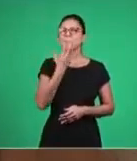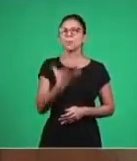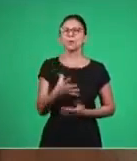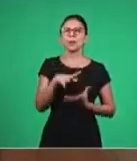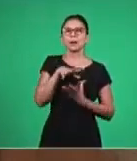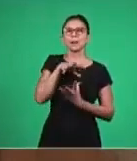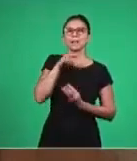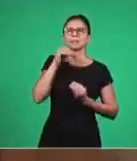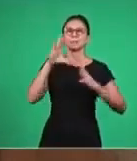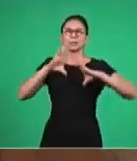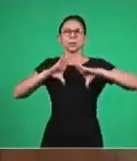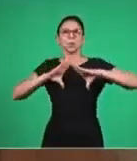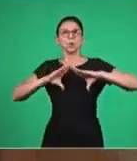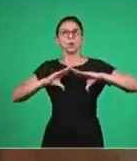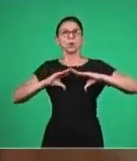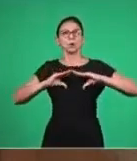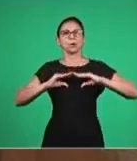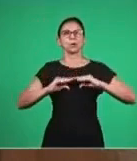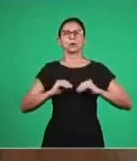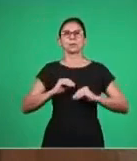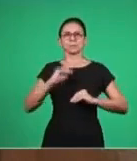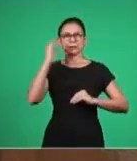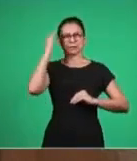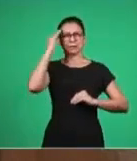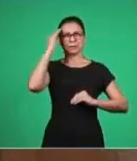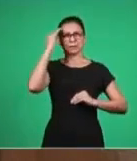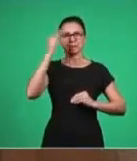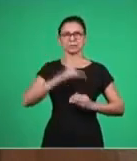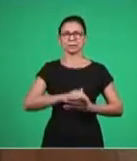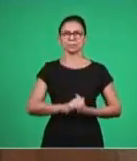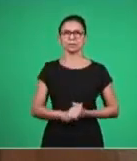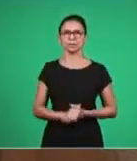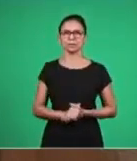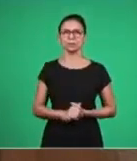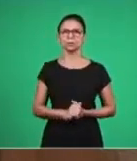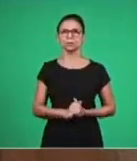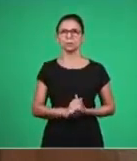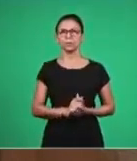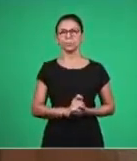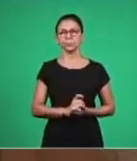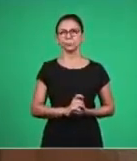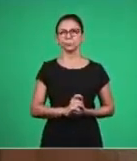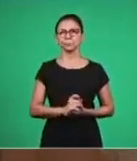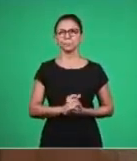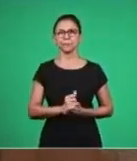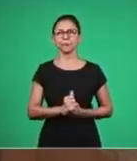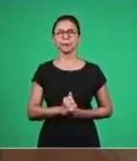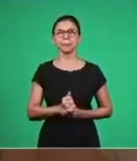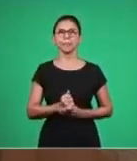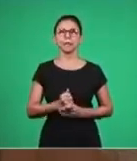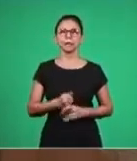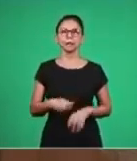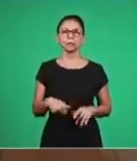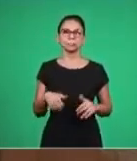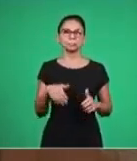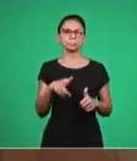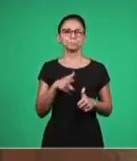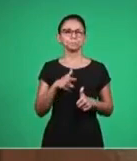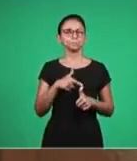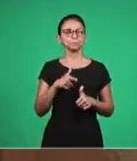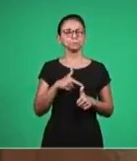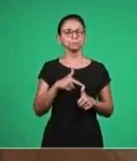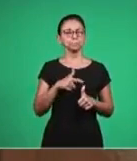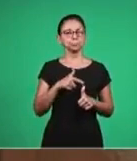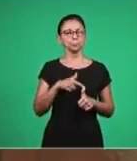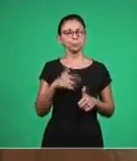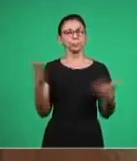spiritually profound for our soul. So you're gonna be here and understand this. So first, the moment that